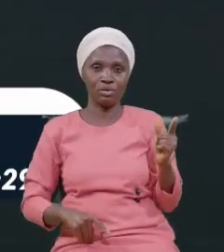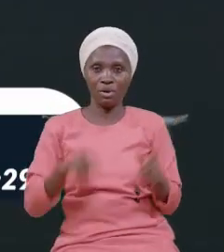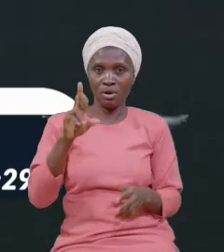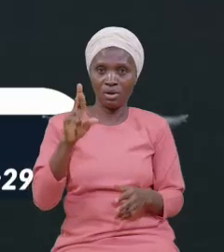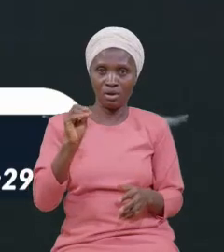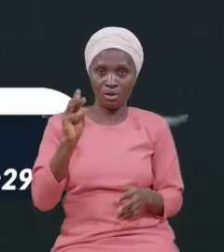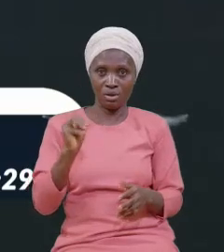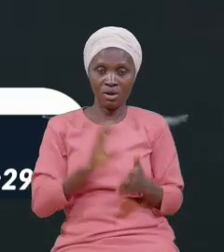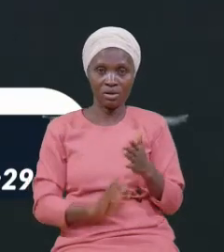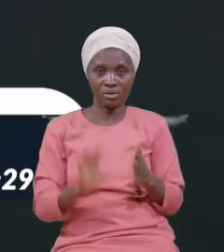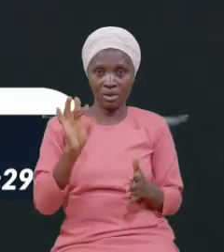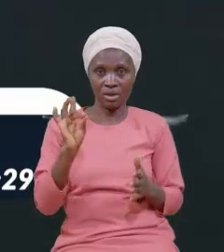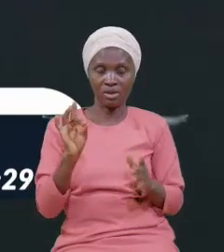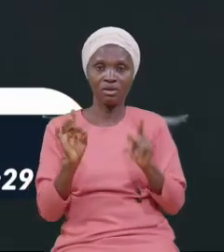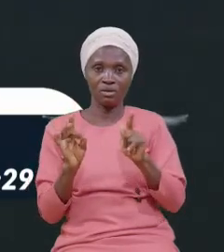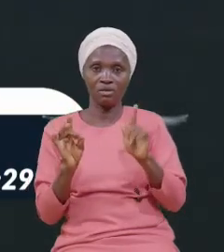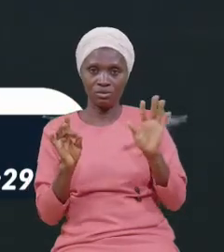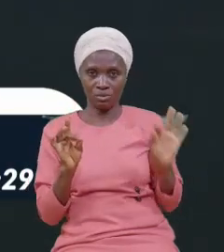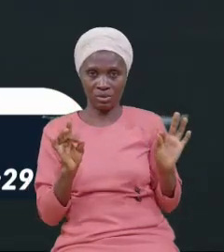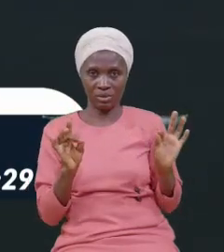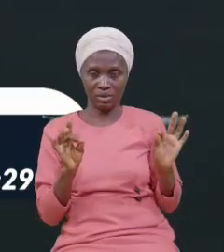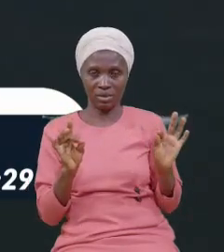29. In Romans chapter